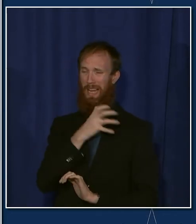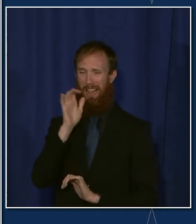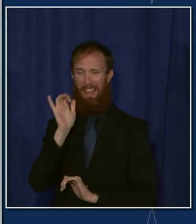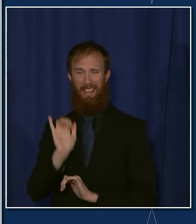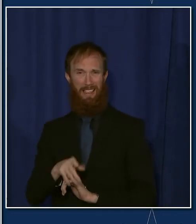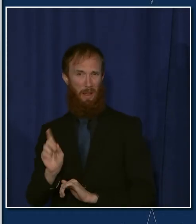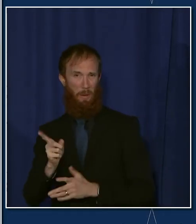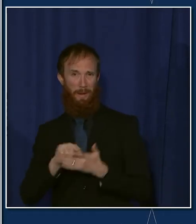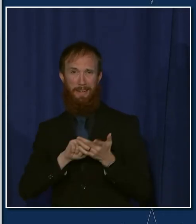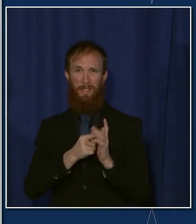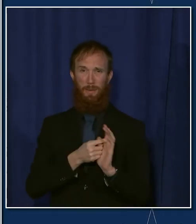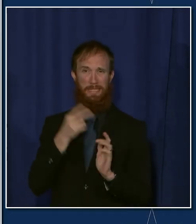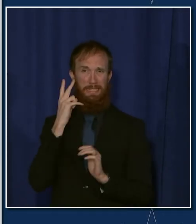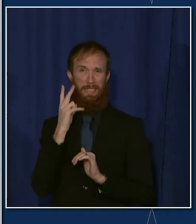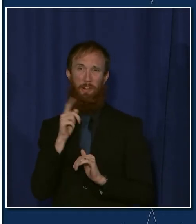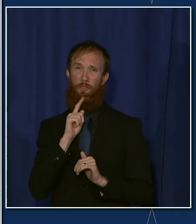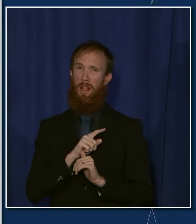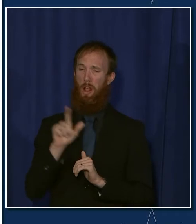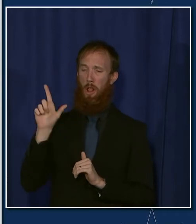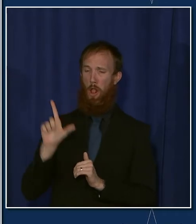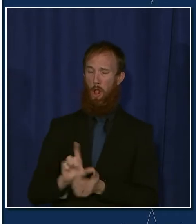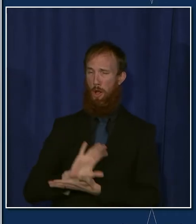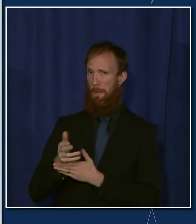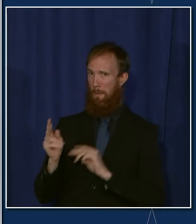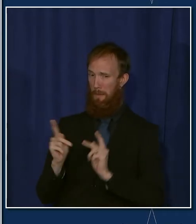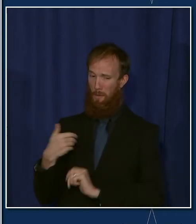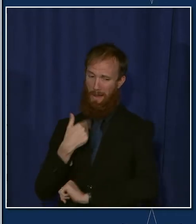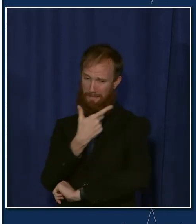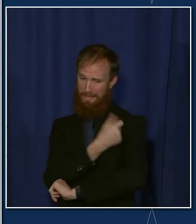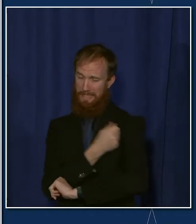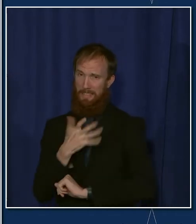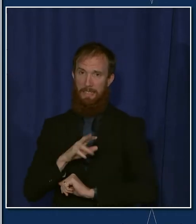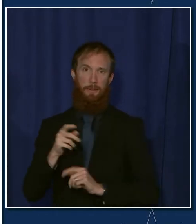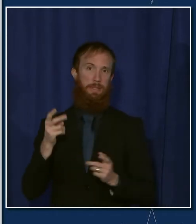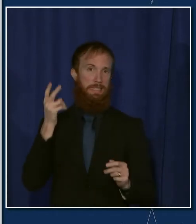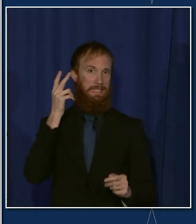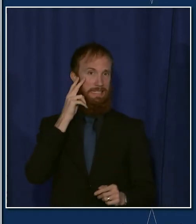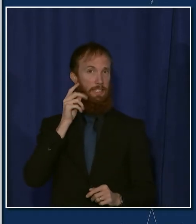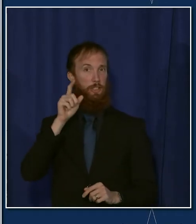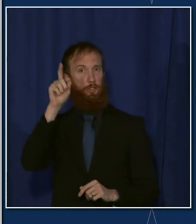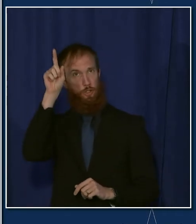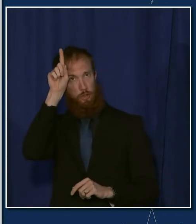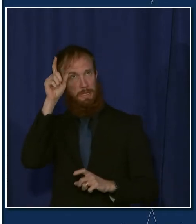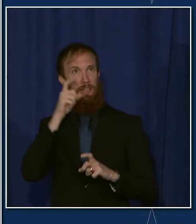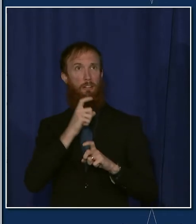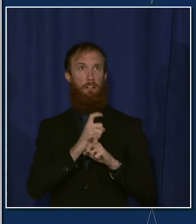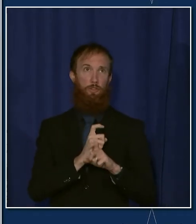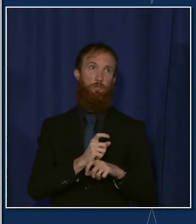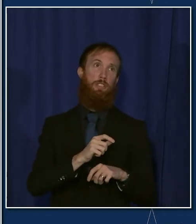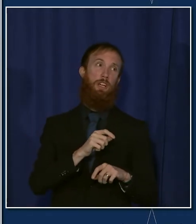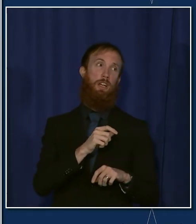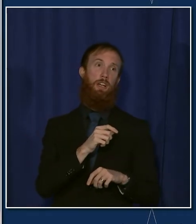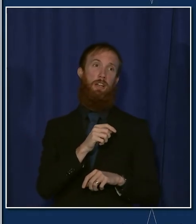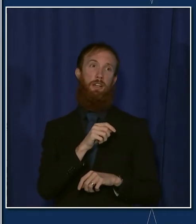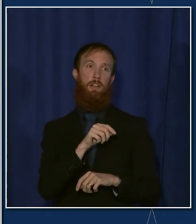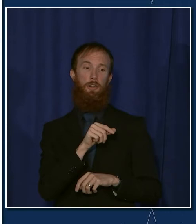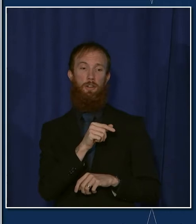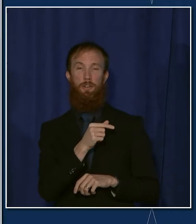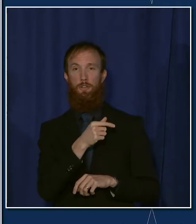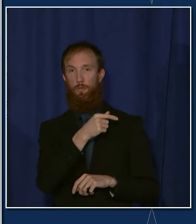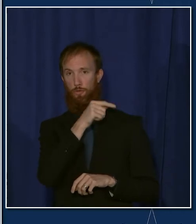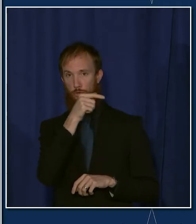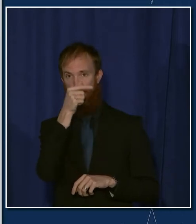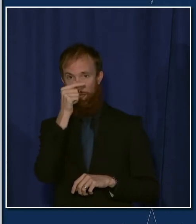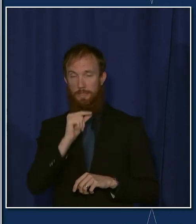there are very low vaccination rates. And then we've seen sort of Germany, Austria, Greece increasing there. It is